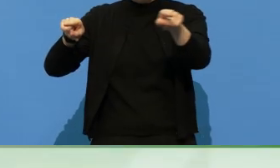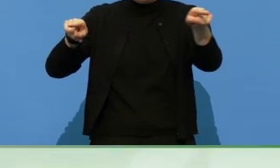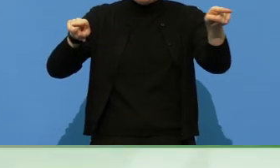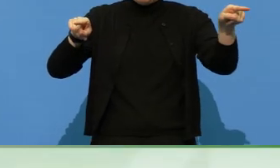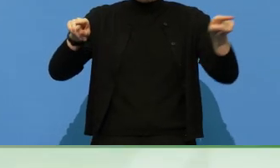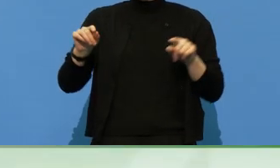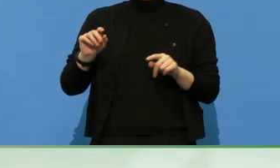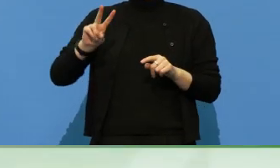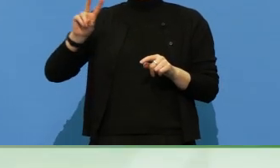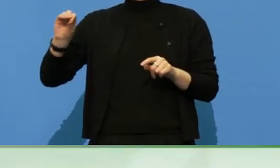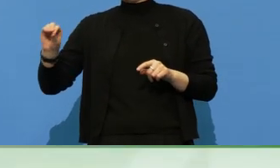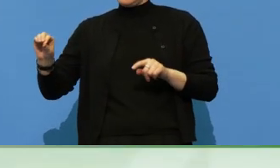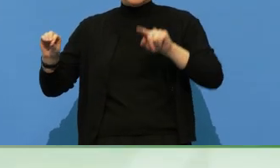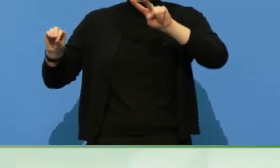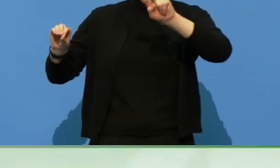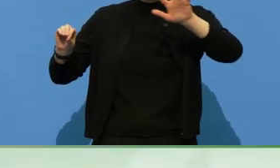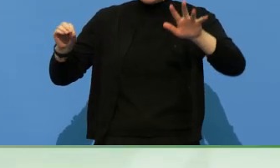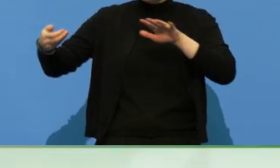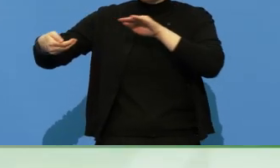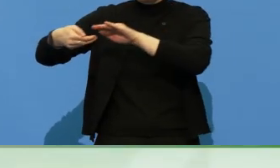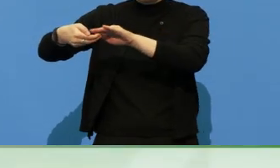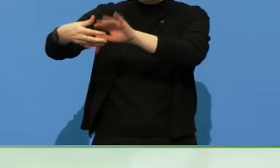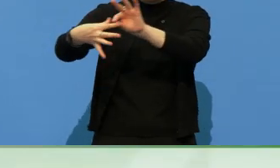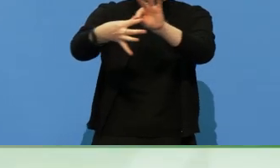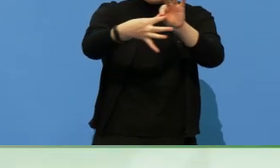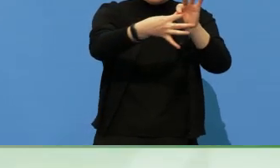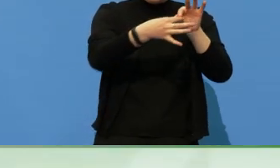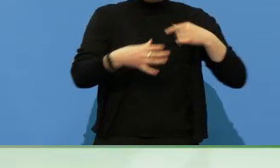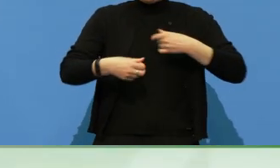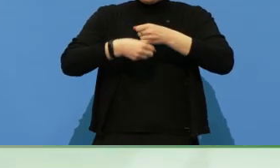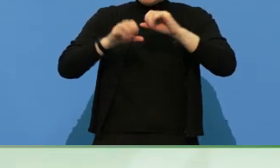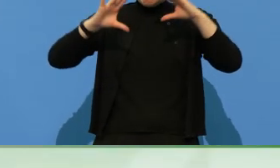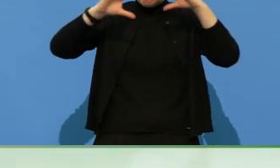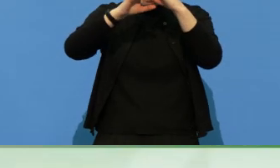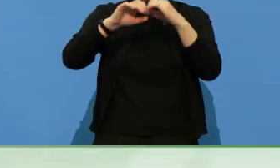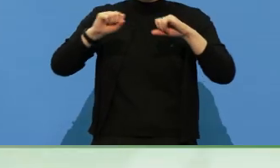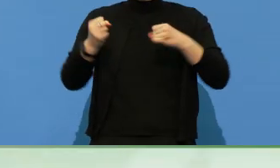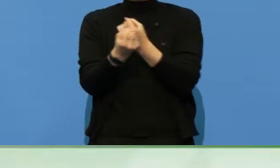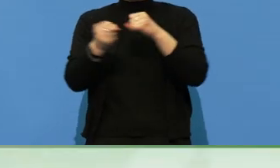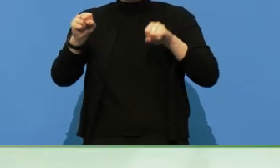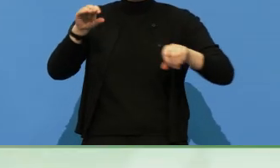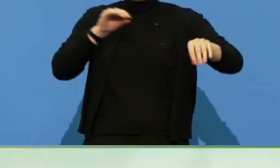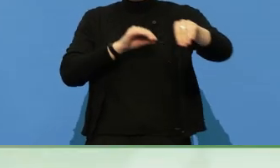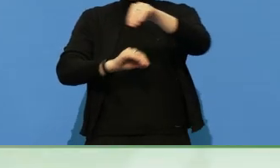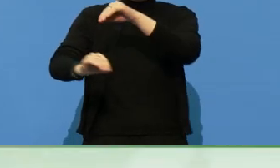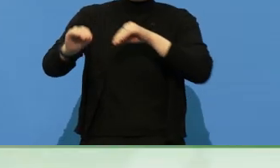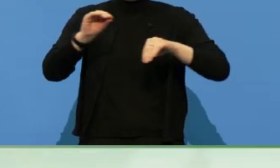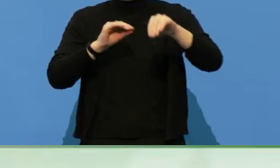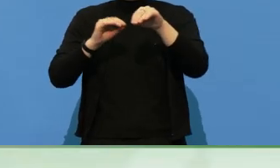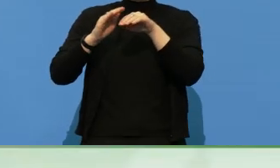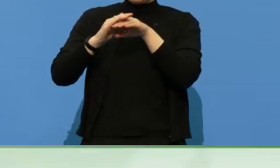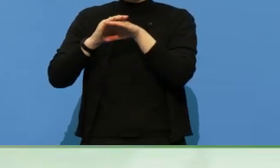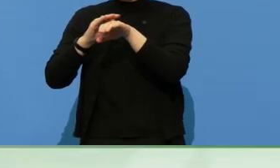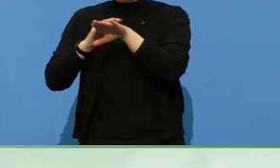access to culture and education, the first revolution. You can meet one of our startups, Quinoa. They